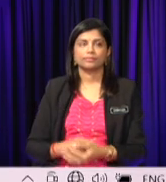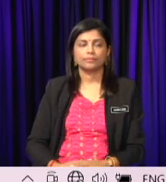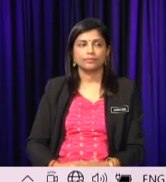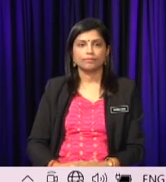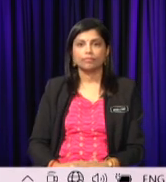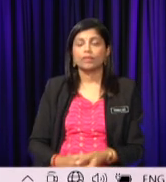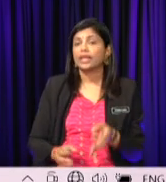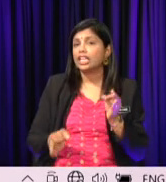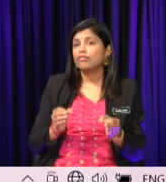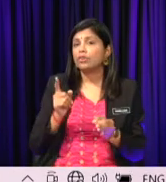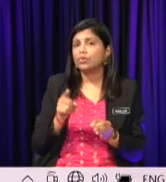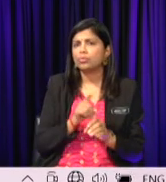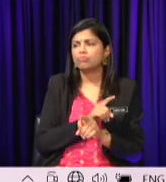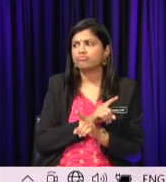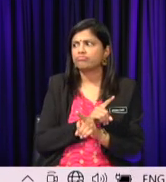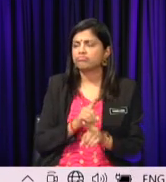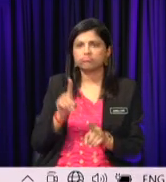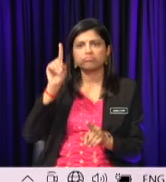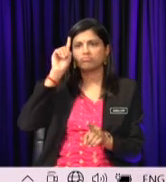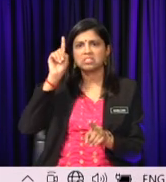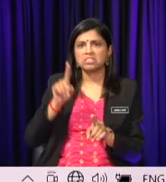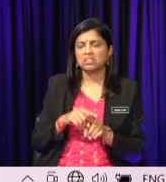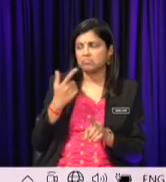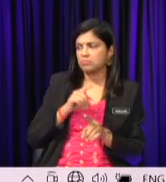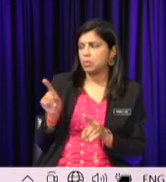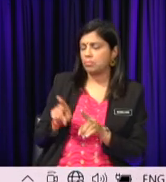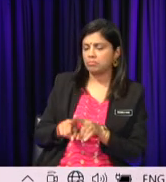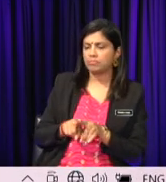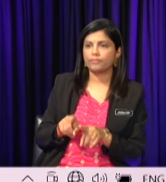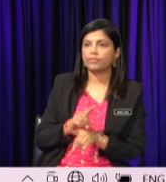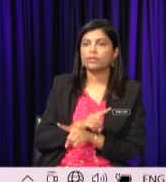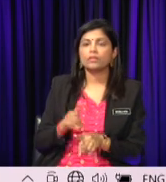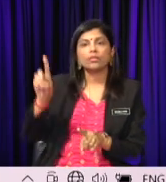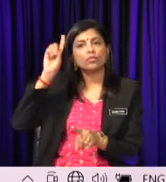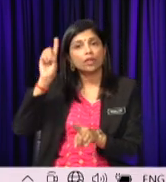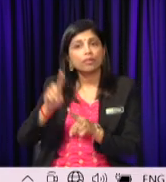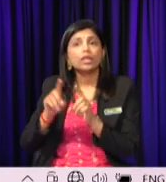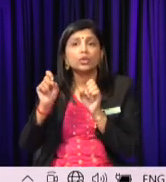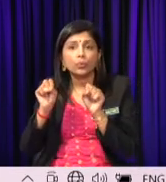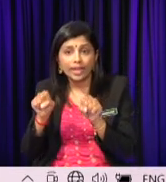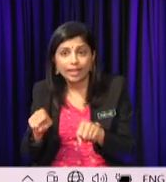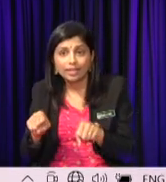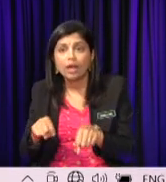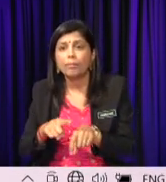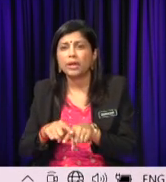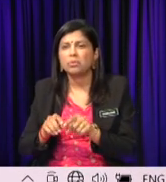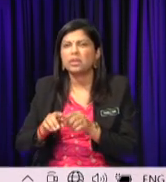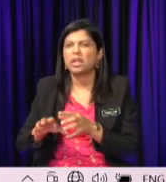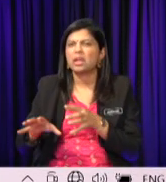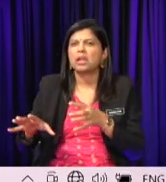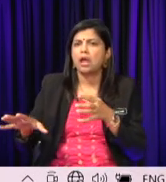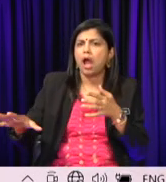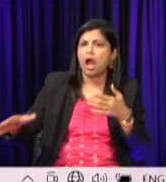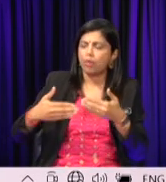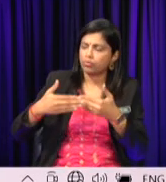disagree, okay, so it's just the opposite to agreeing. I totally disagree. I don't think so. It's okay to